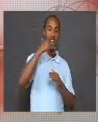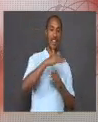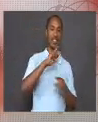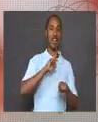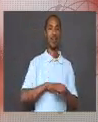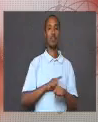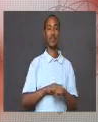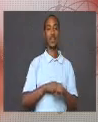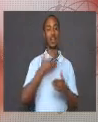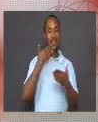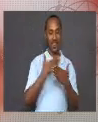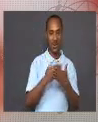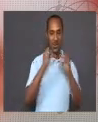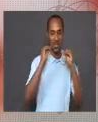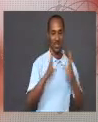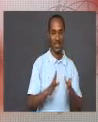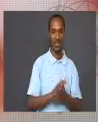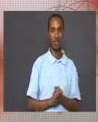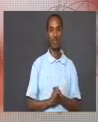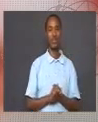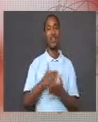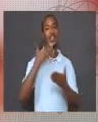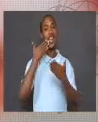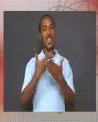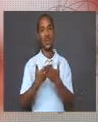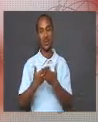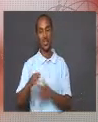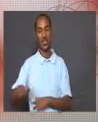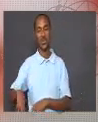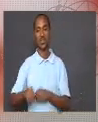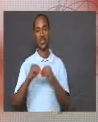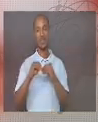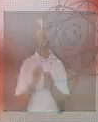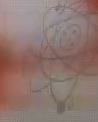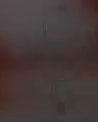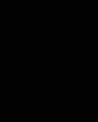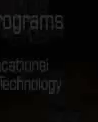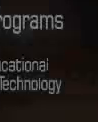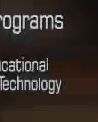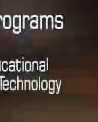time, thank you, teacher. Thank you, students.